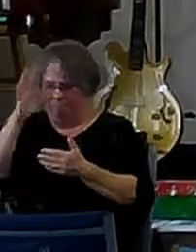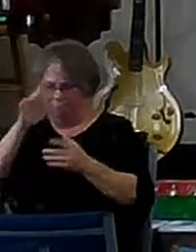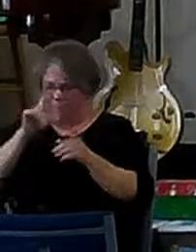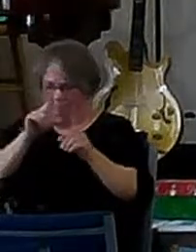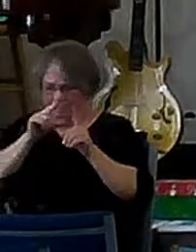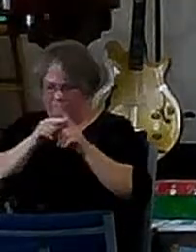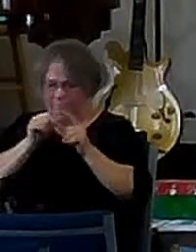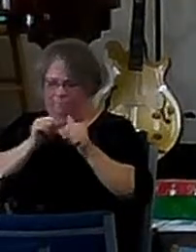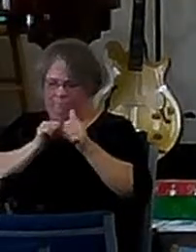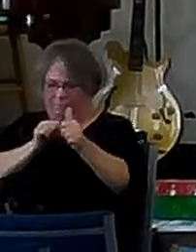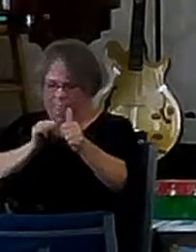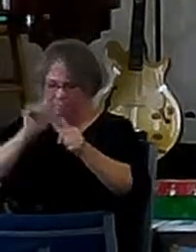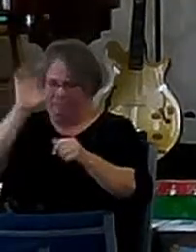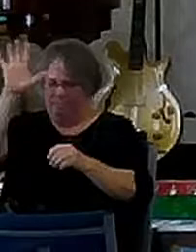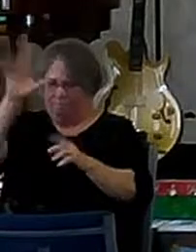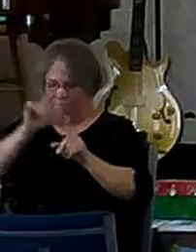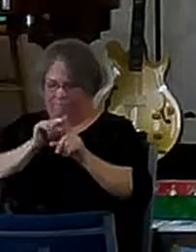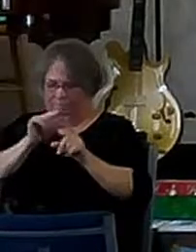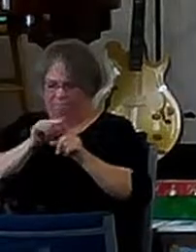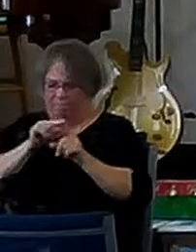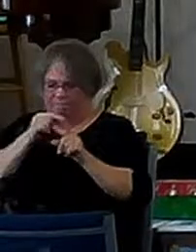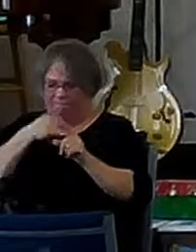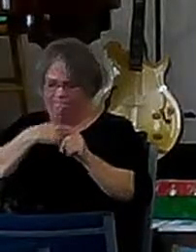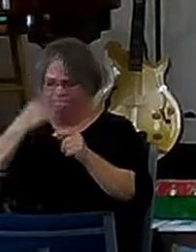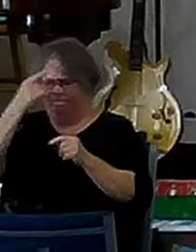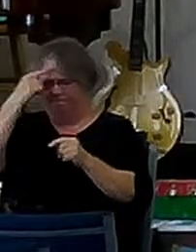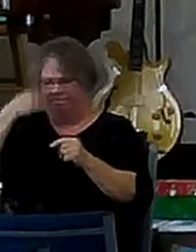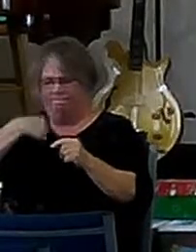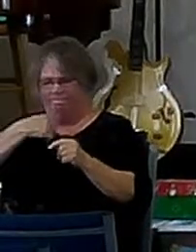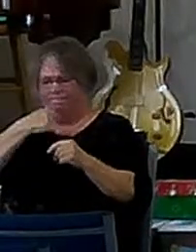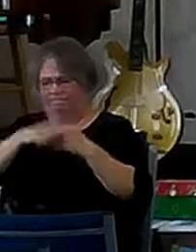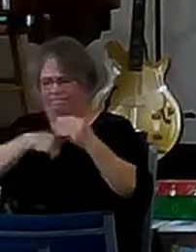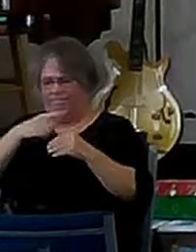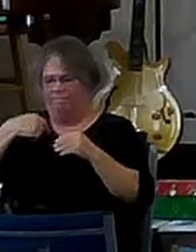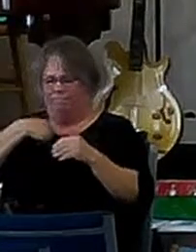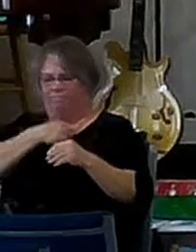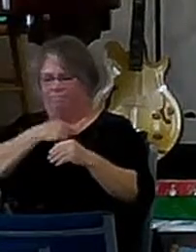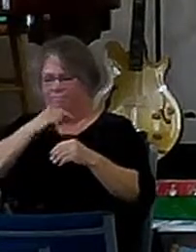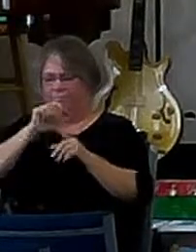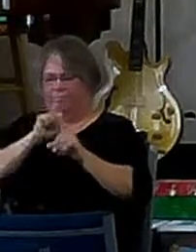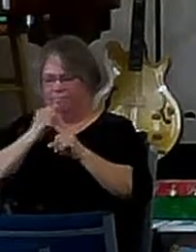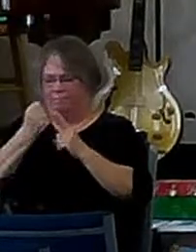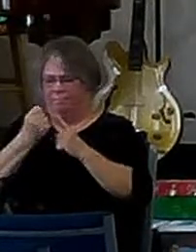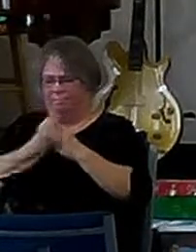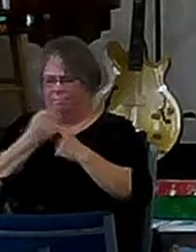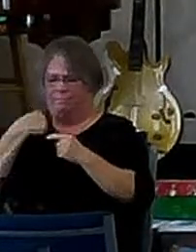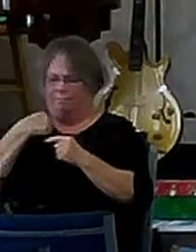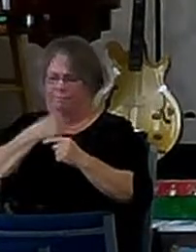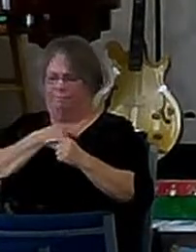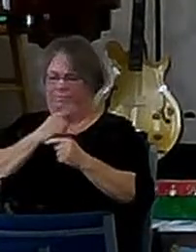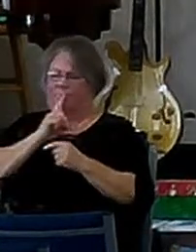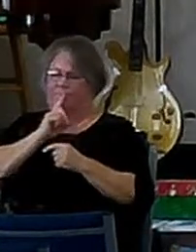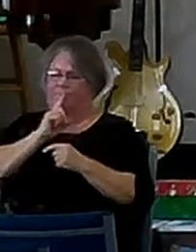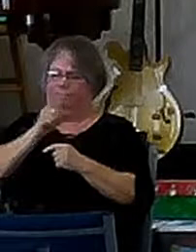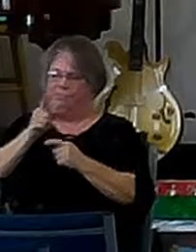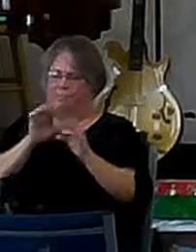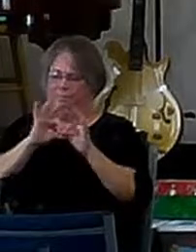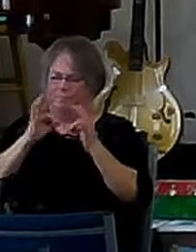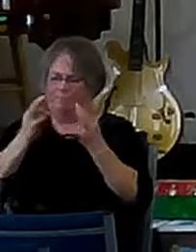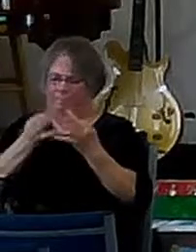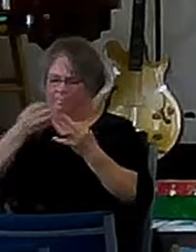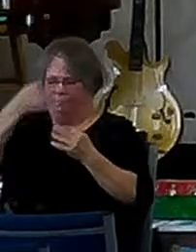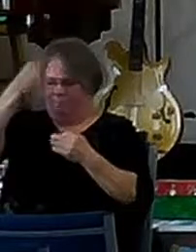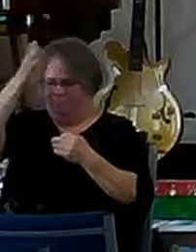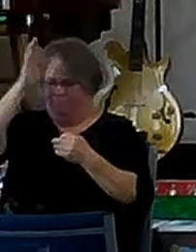Father God, I pray that as we think about our own situation, and if we are truly in the family of God, if